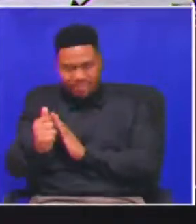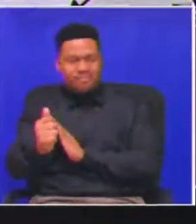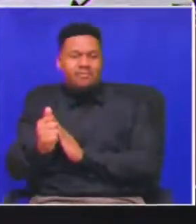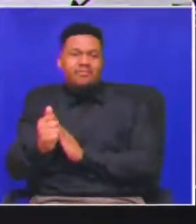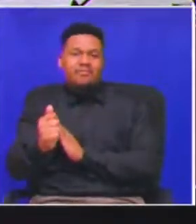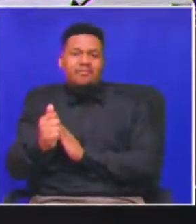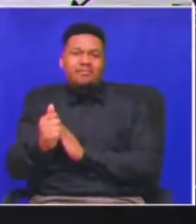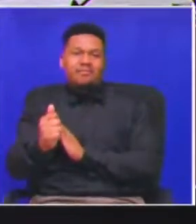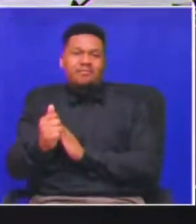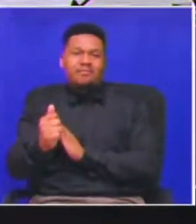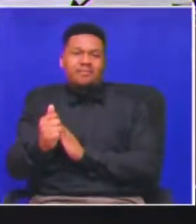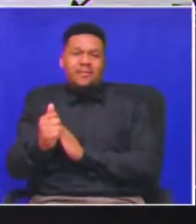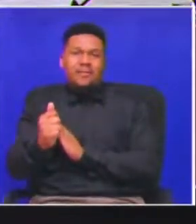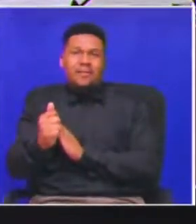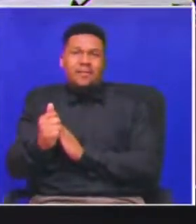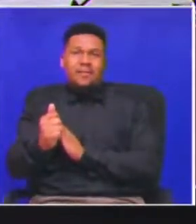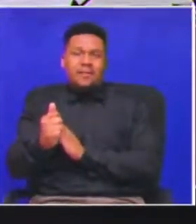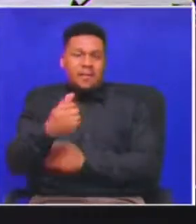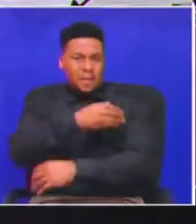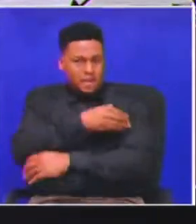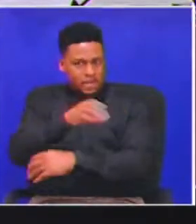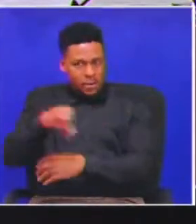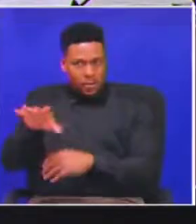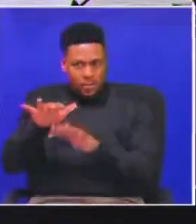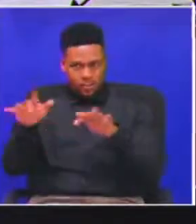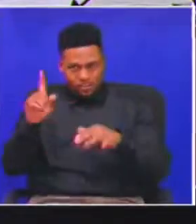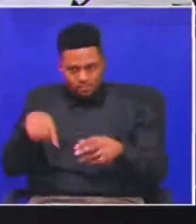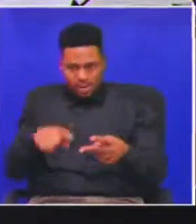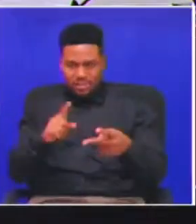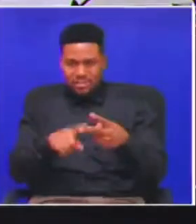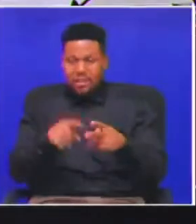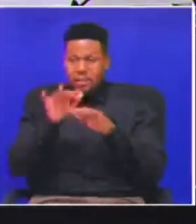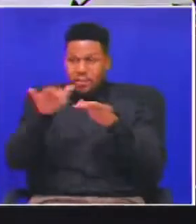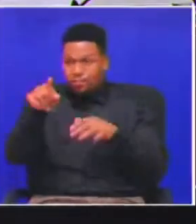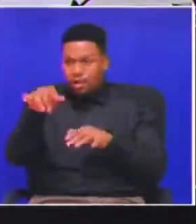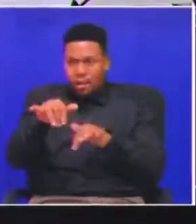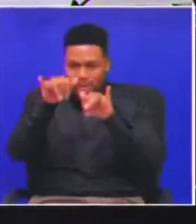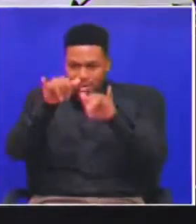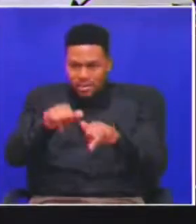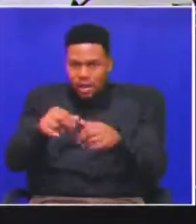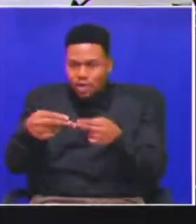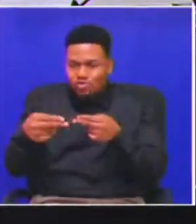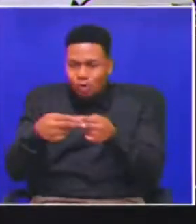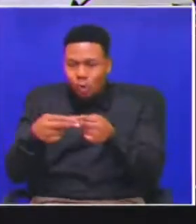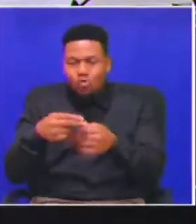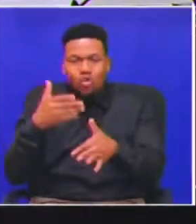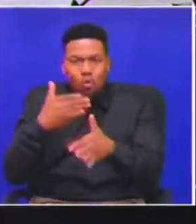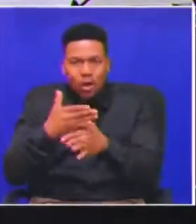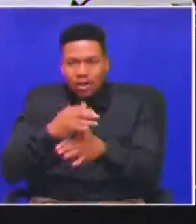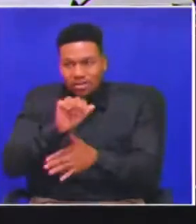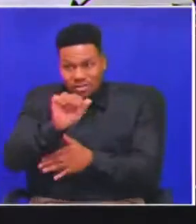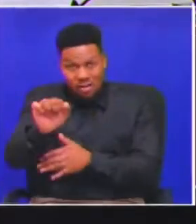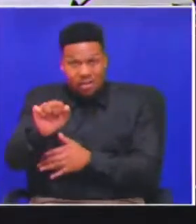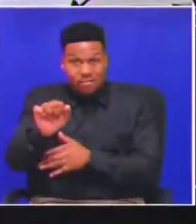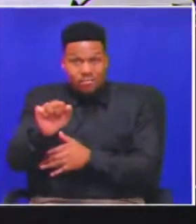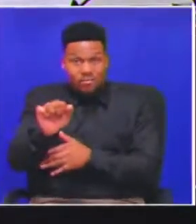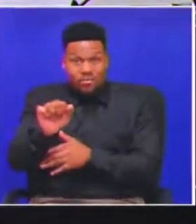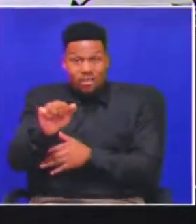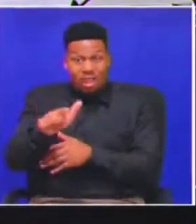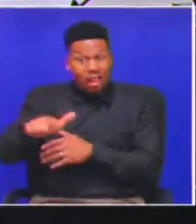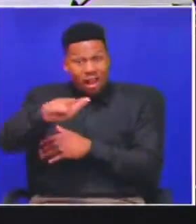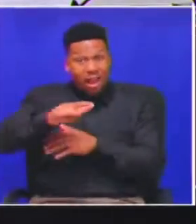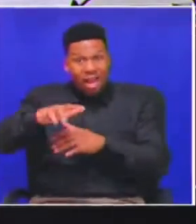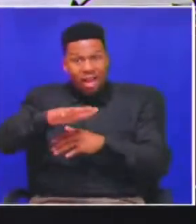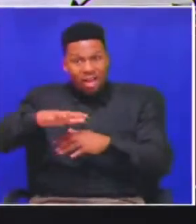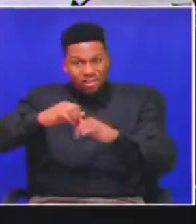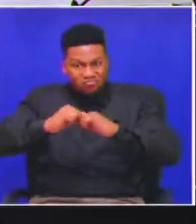live next to where they work, the special apartheid architecture that we had. In some ways,